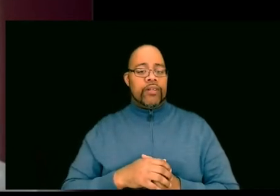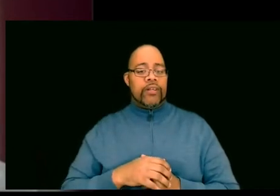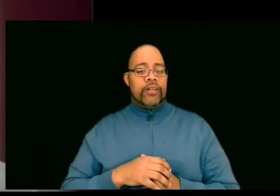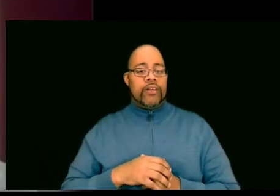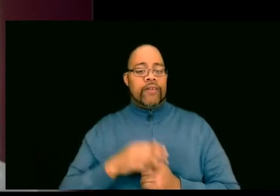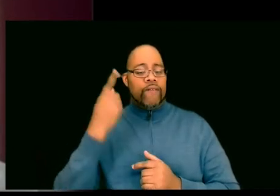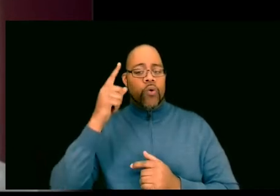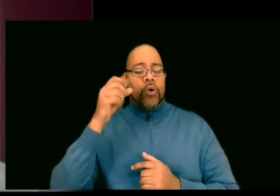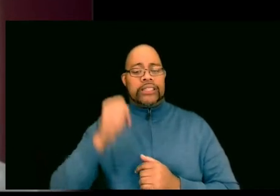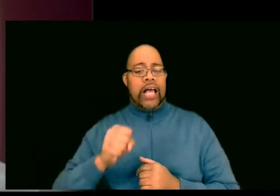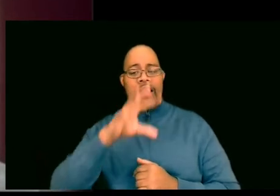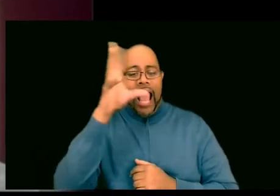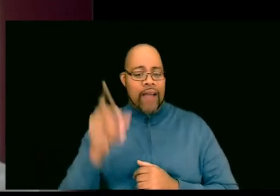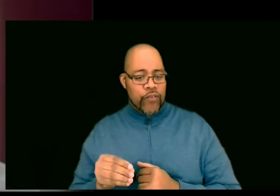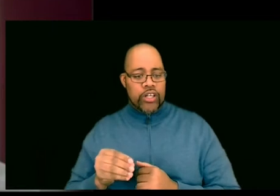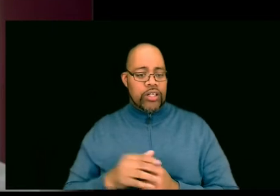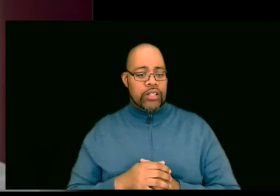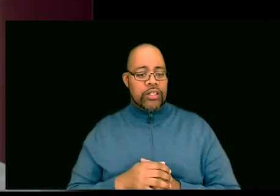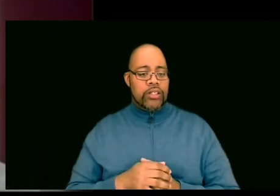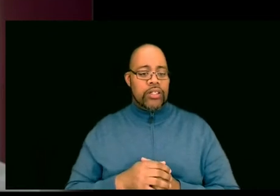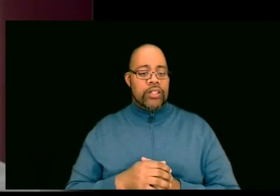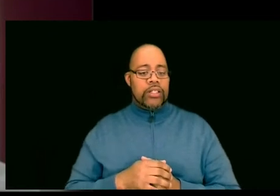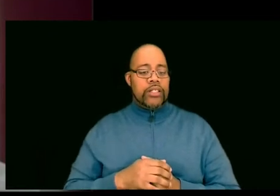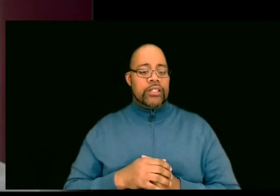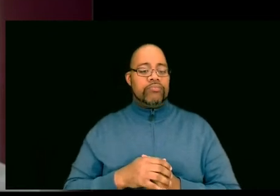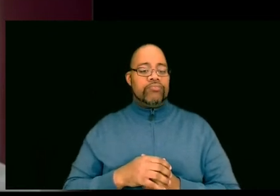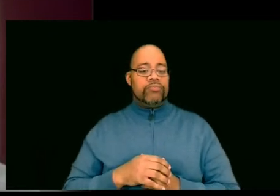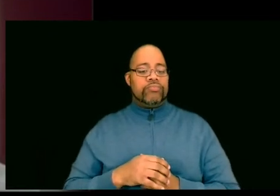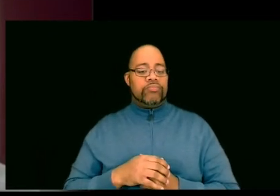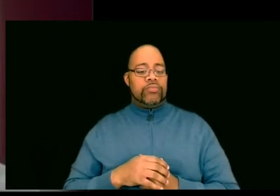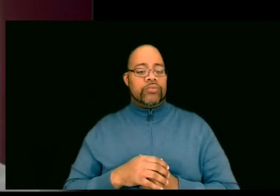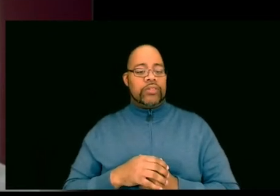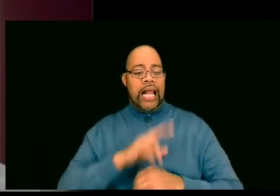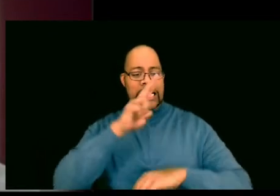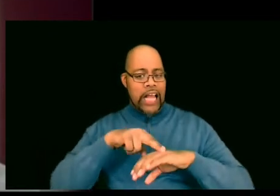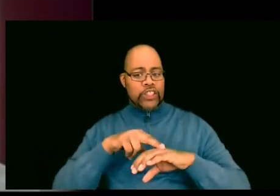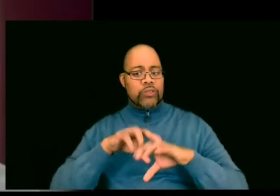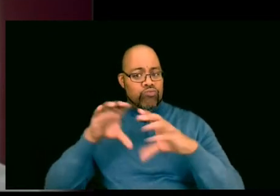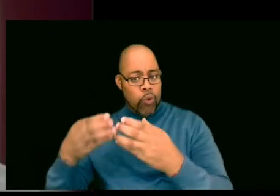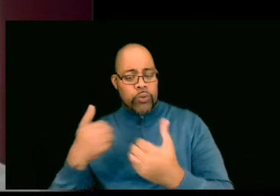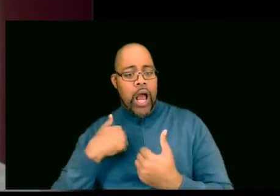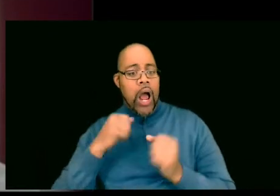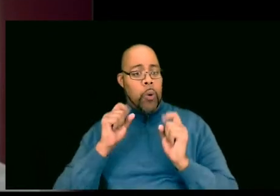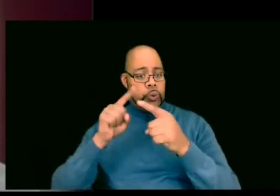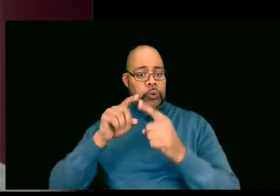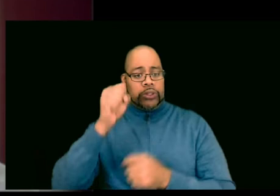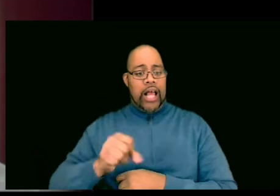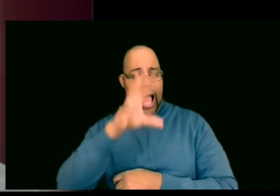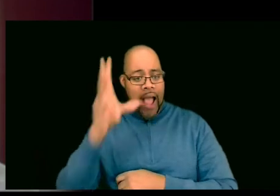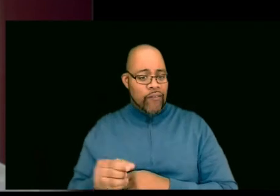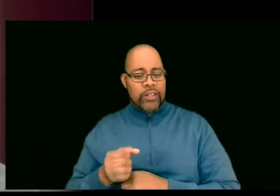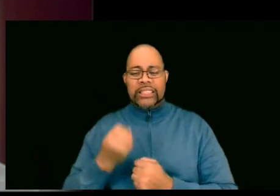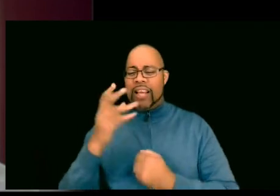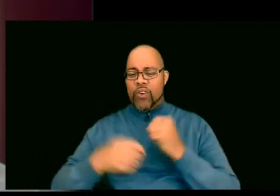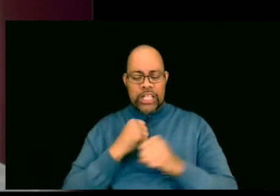President Mbeki for South Africa's Binational Commission. So I was seconded to South